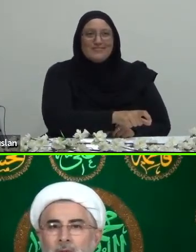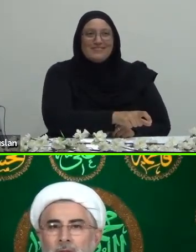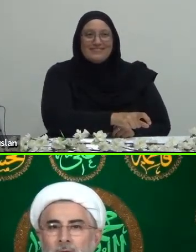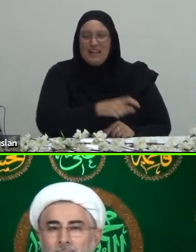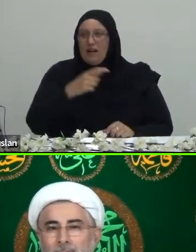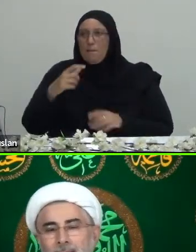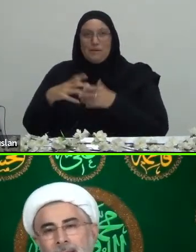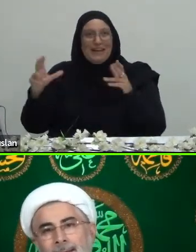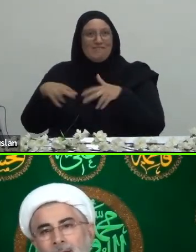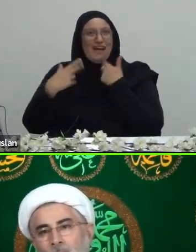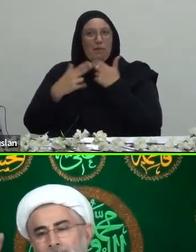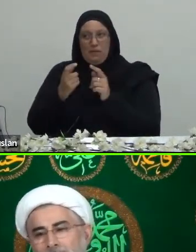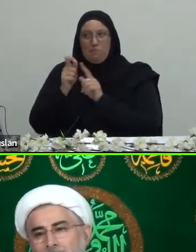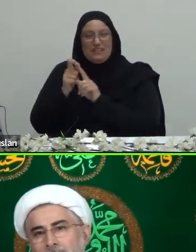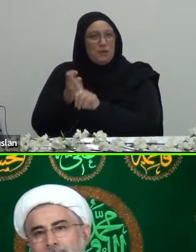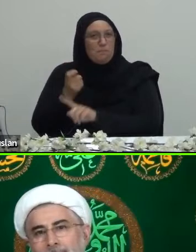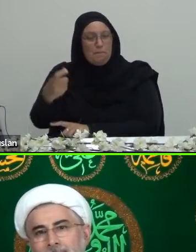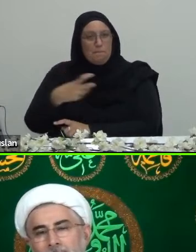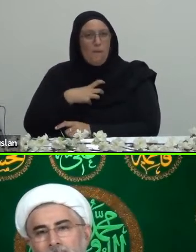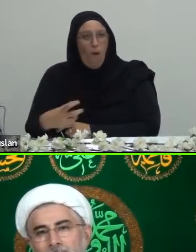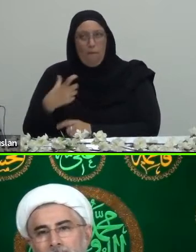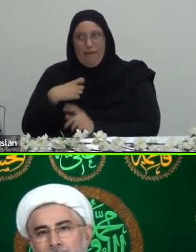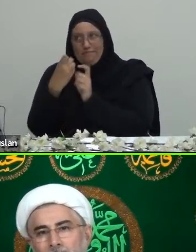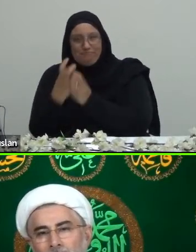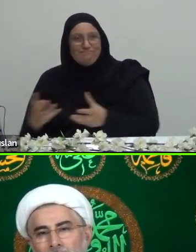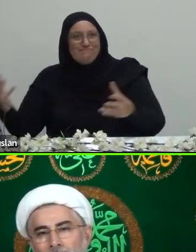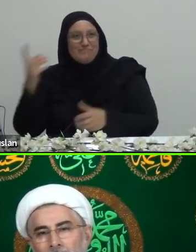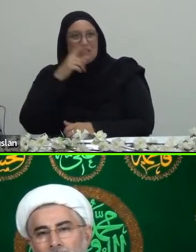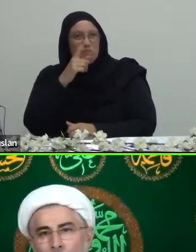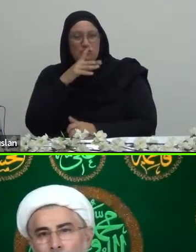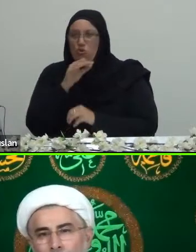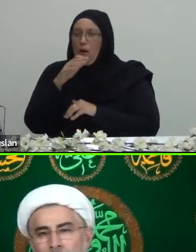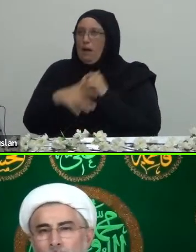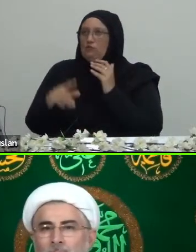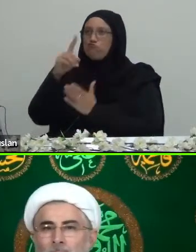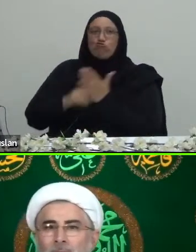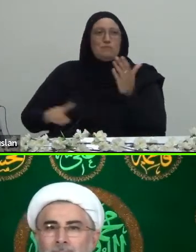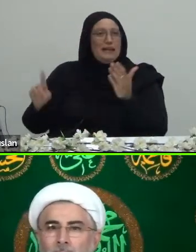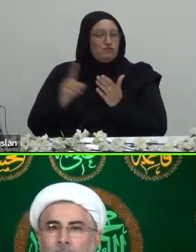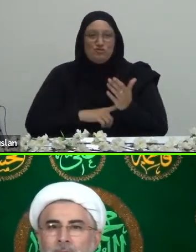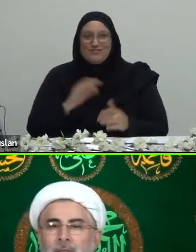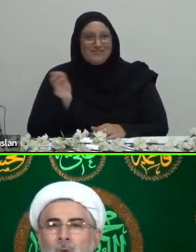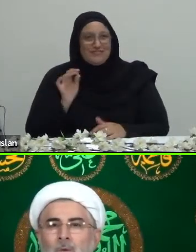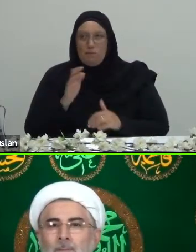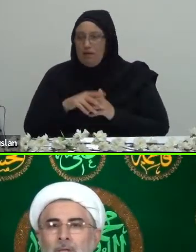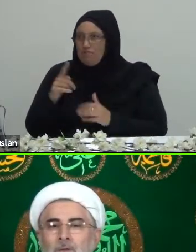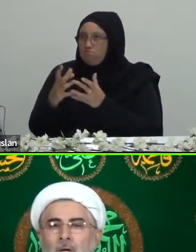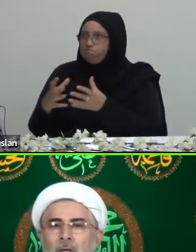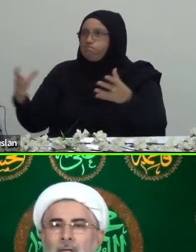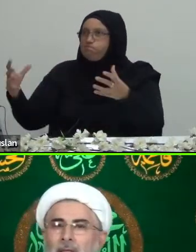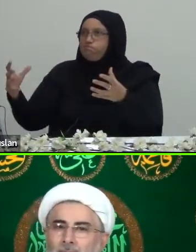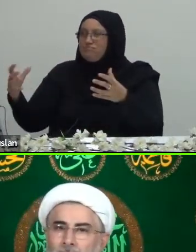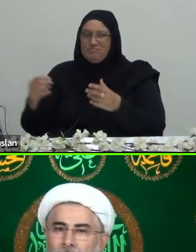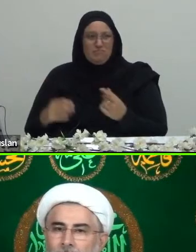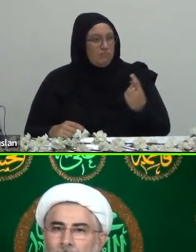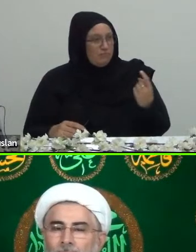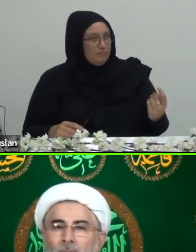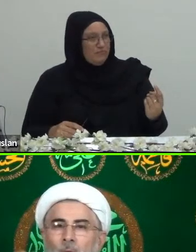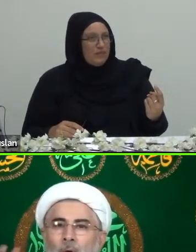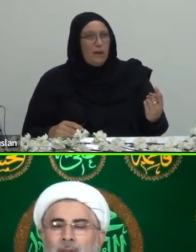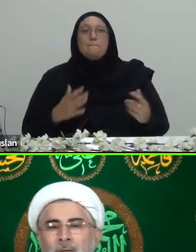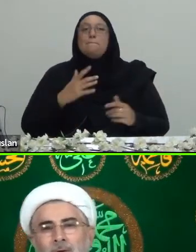or anything like that. Whatever that my daughter owns, whether married or single, will be entirely